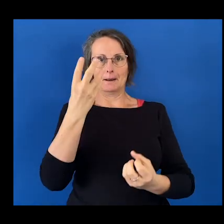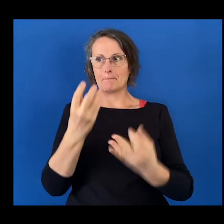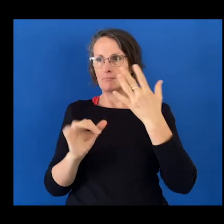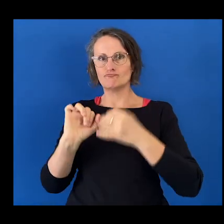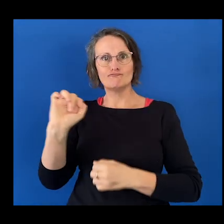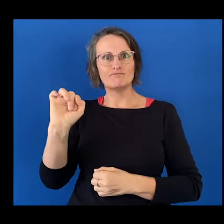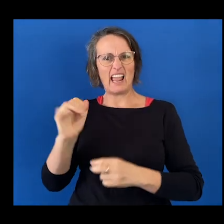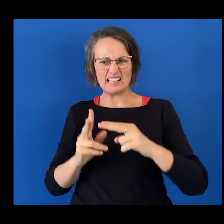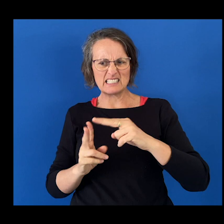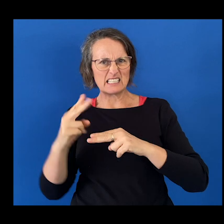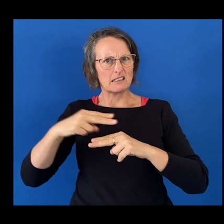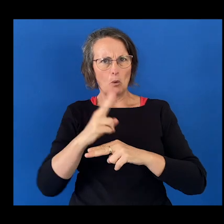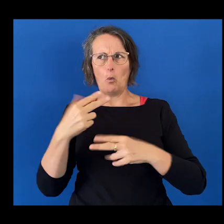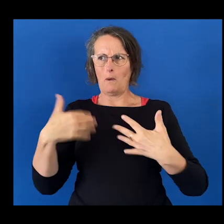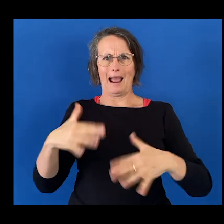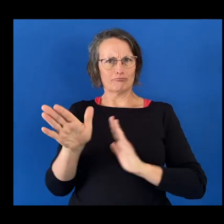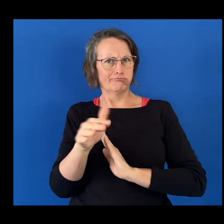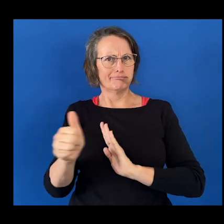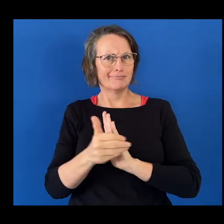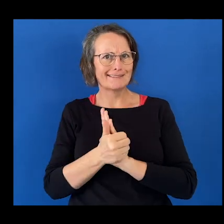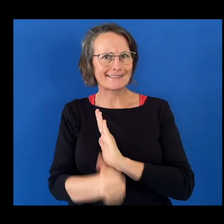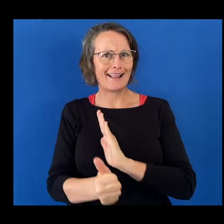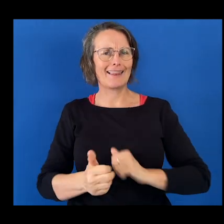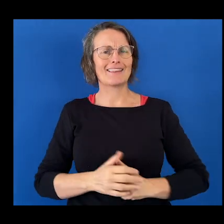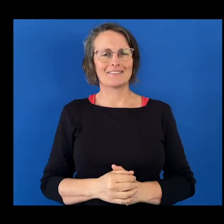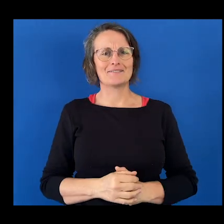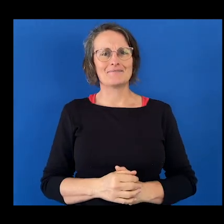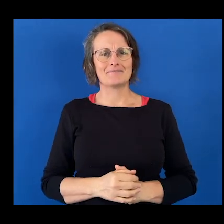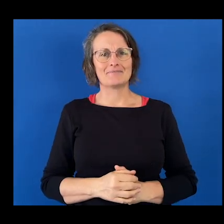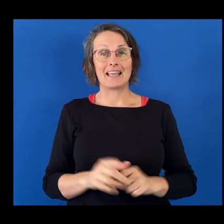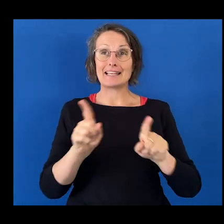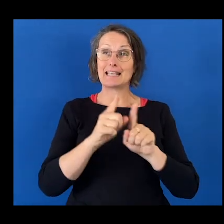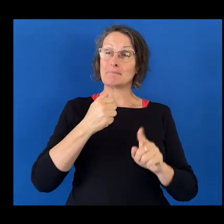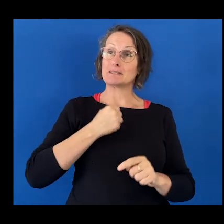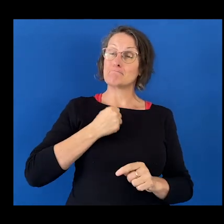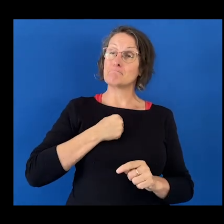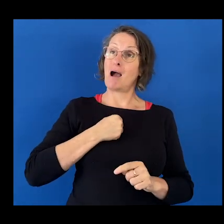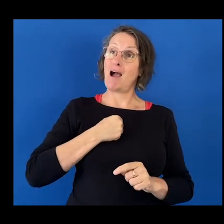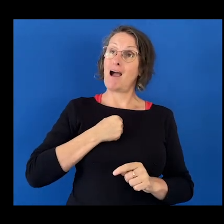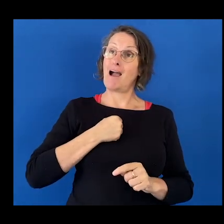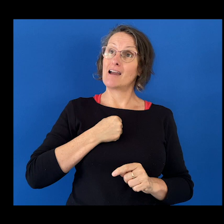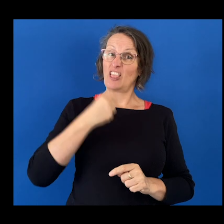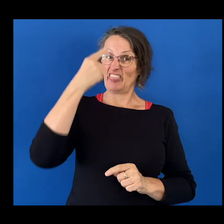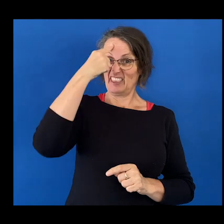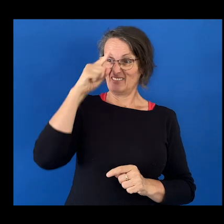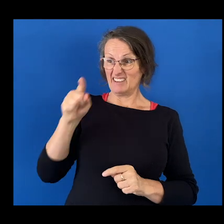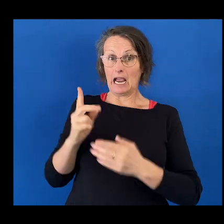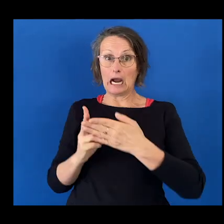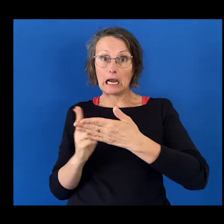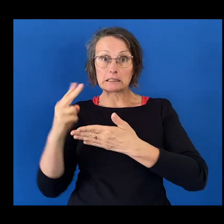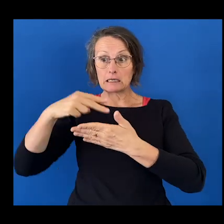can do with scissors is extraordinary, and it, in many ways, in my imagination, supplants what he ever did with paint.